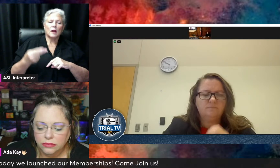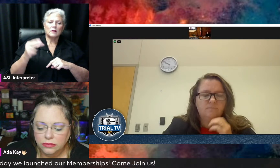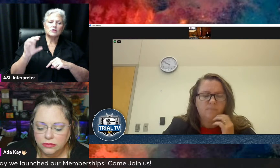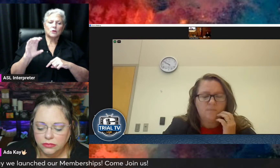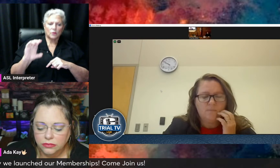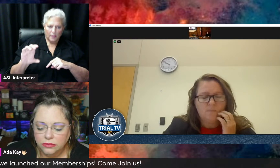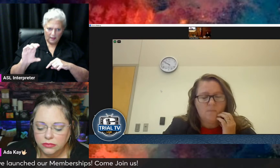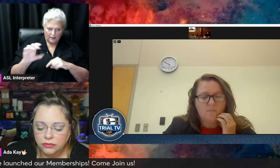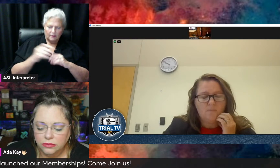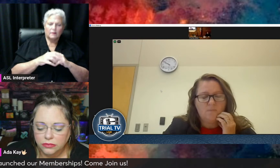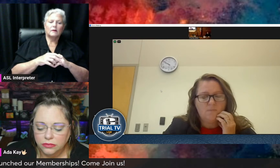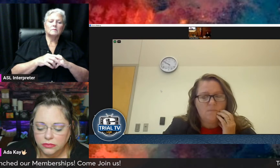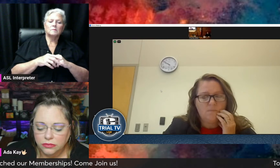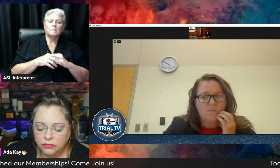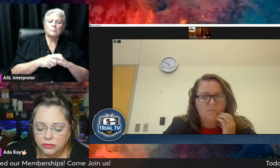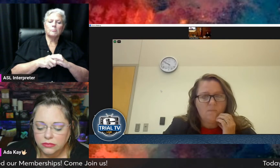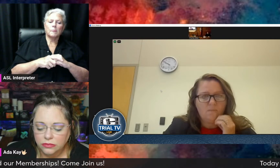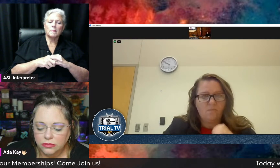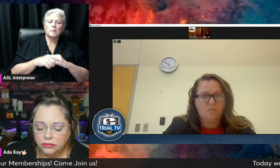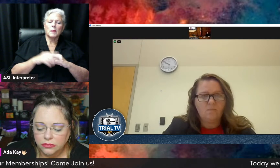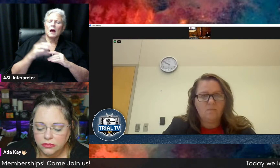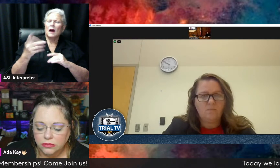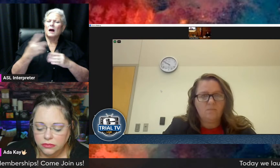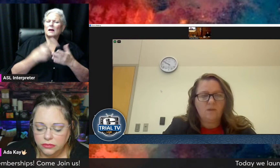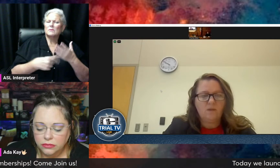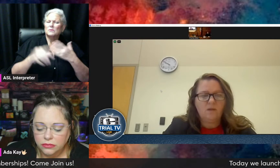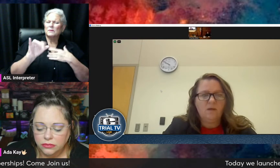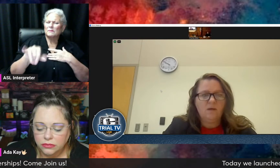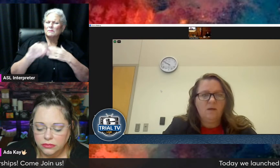tetrahydrocannabinol, what does that mean?